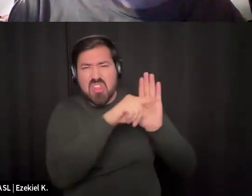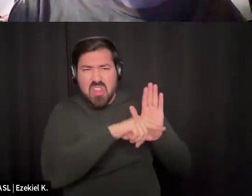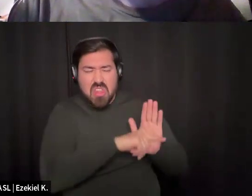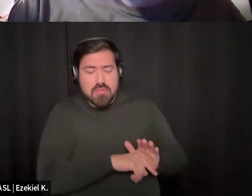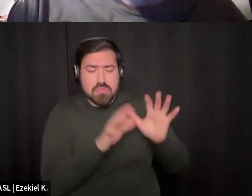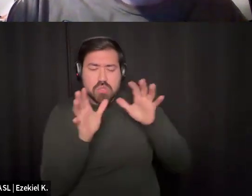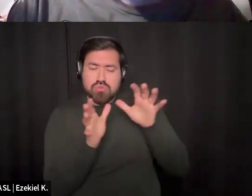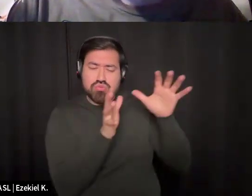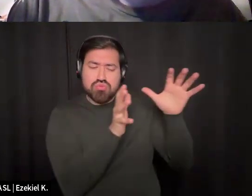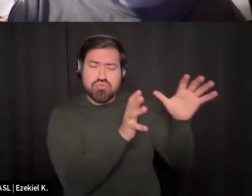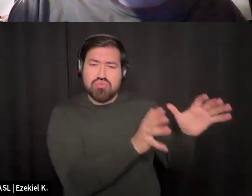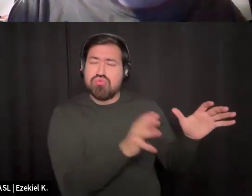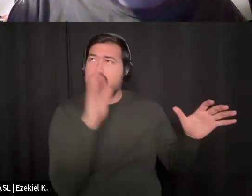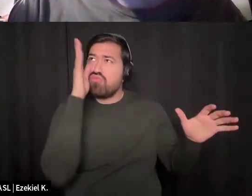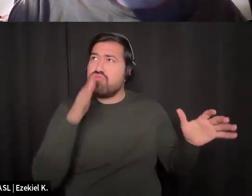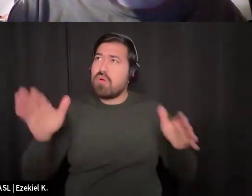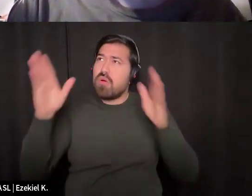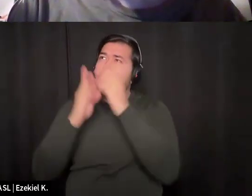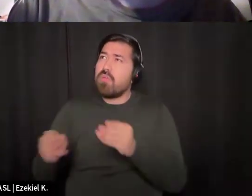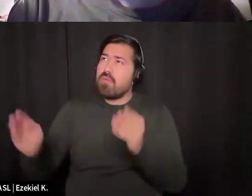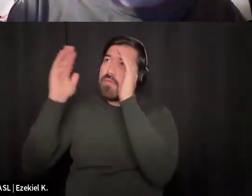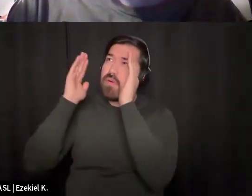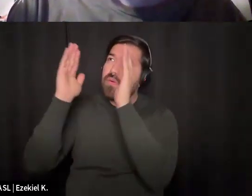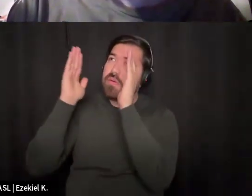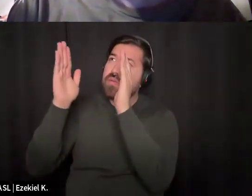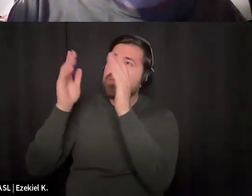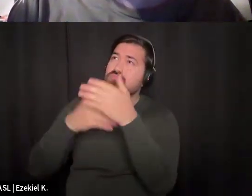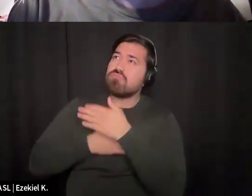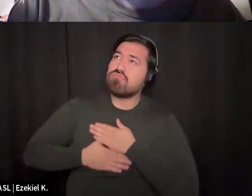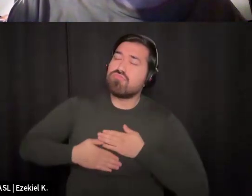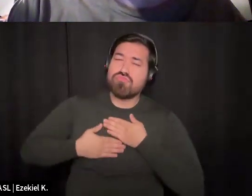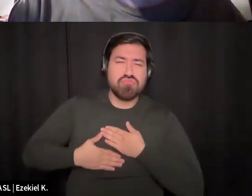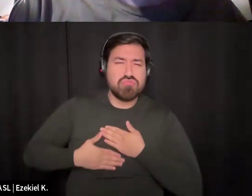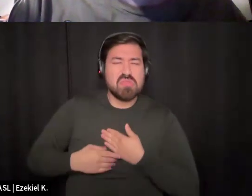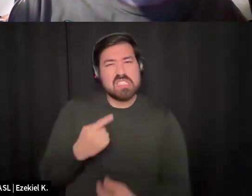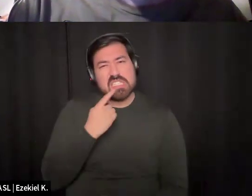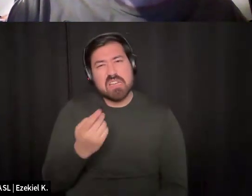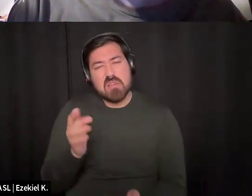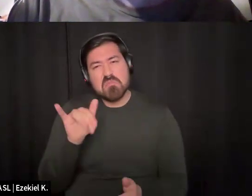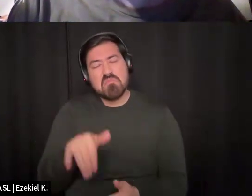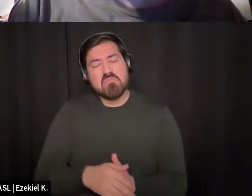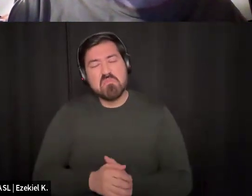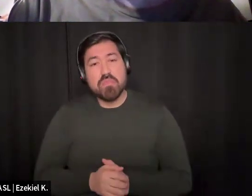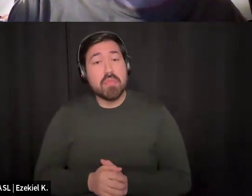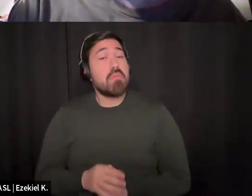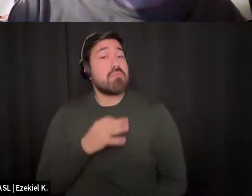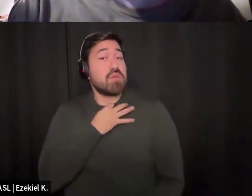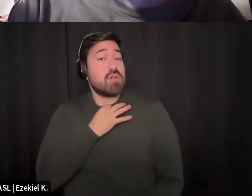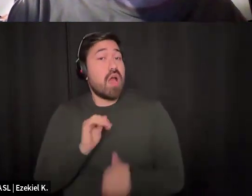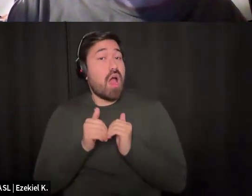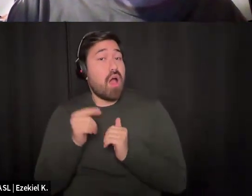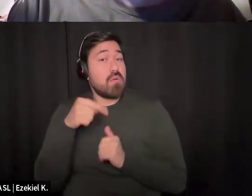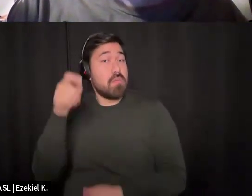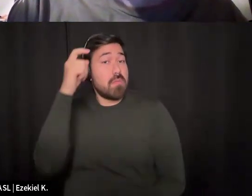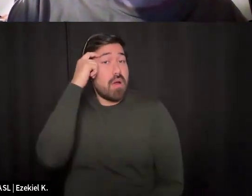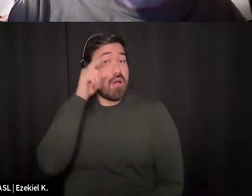easily sort of uh, engaged, I guess. Um, I'm curious about how